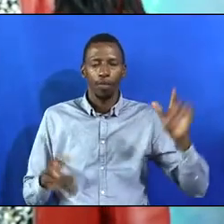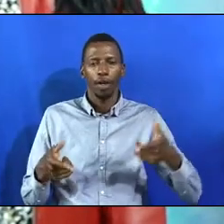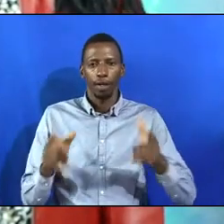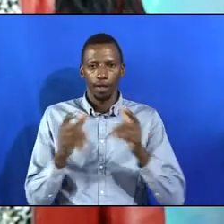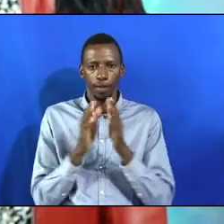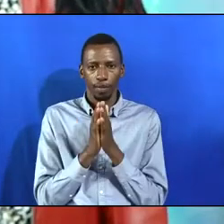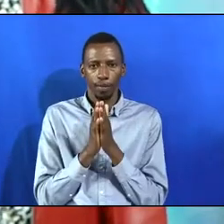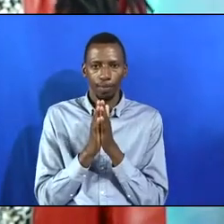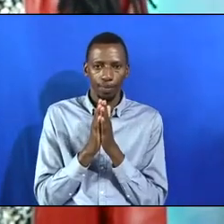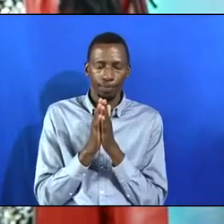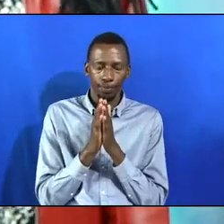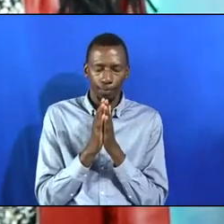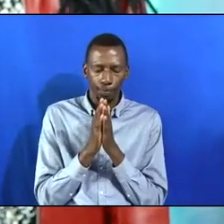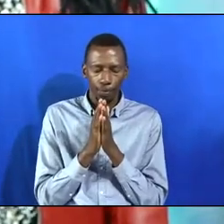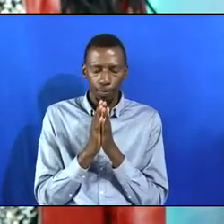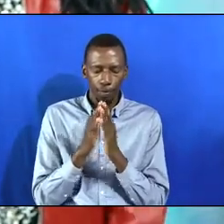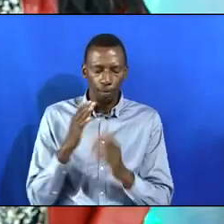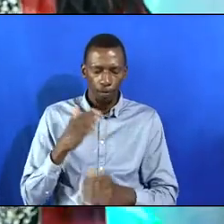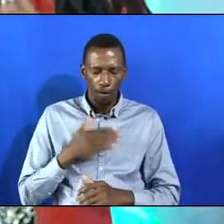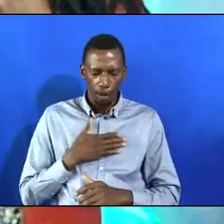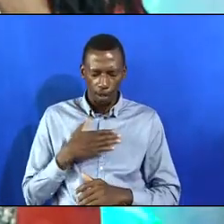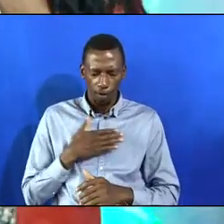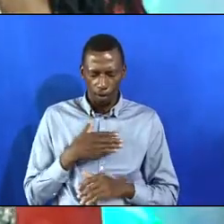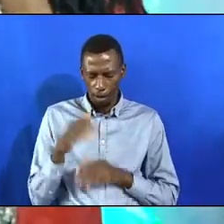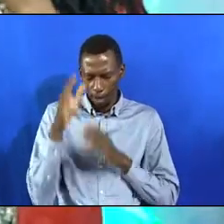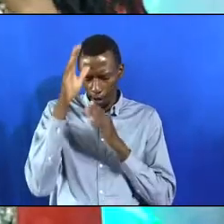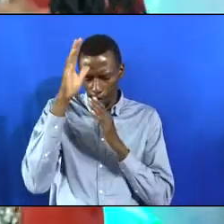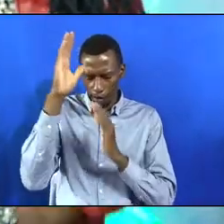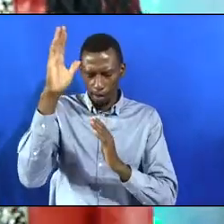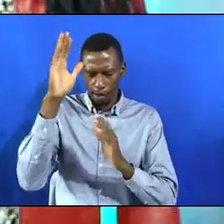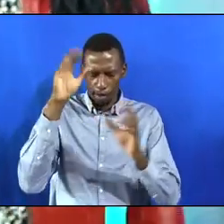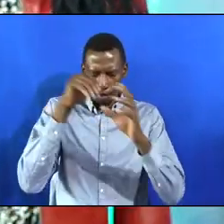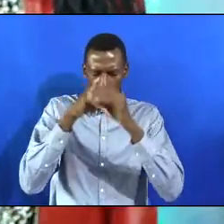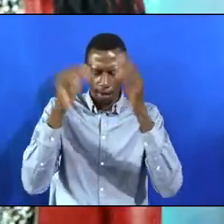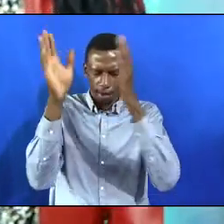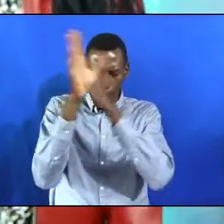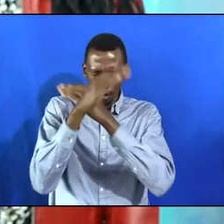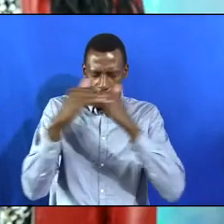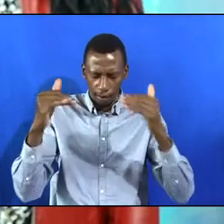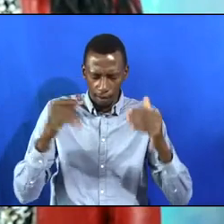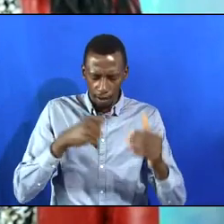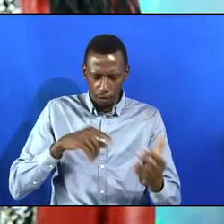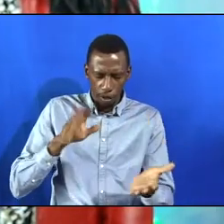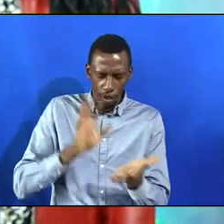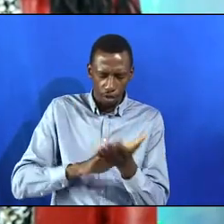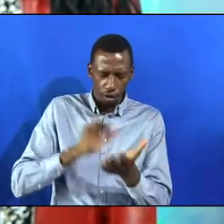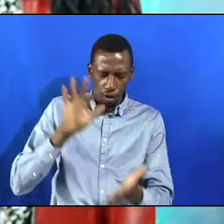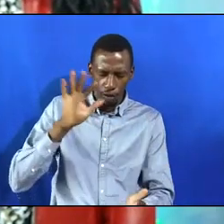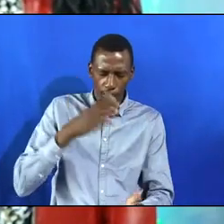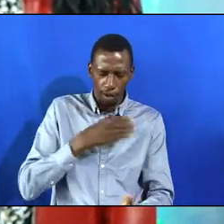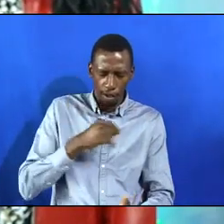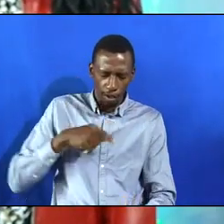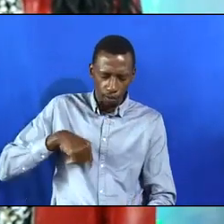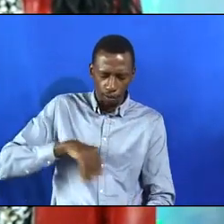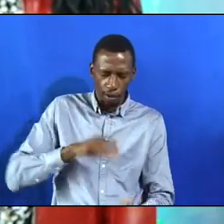pray. Our Father in heaven, we glorify and we praise your